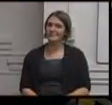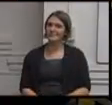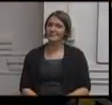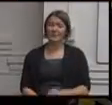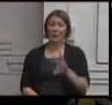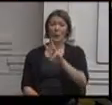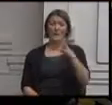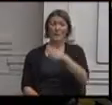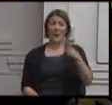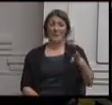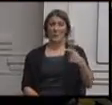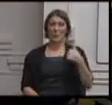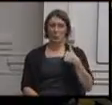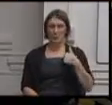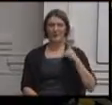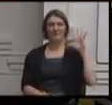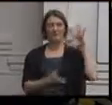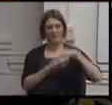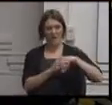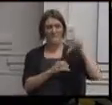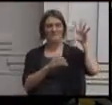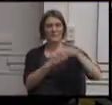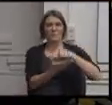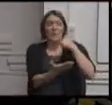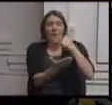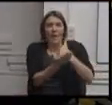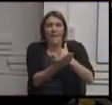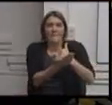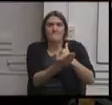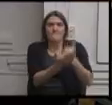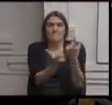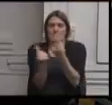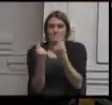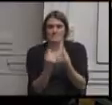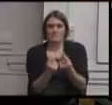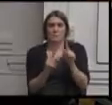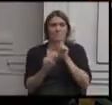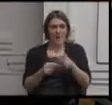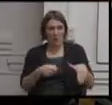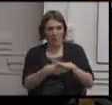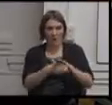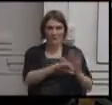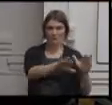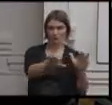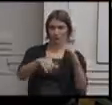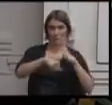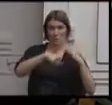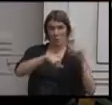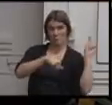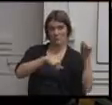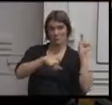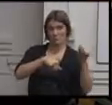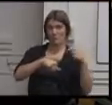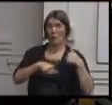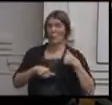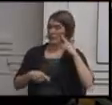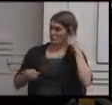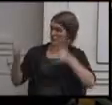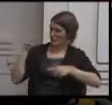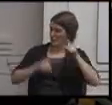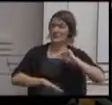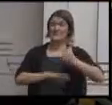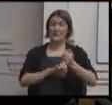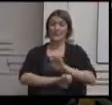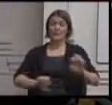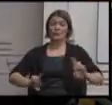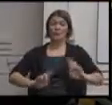Station 2 has always played a major role in maintaining the emergency response to the West End. Through pre-planning and pre-staging of equipment at